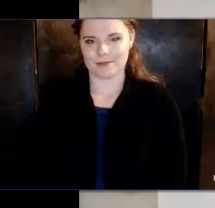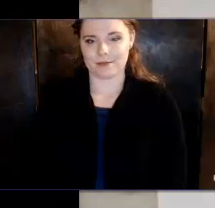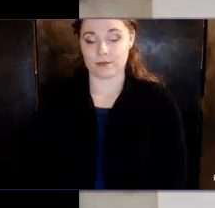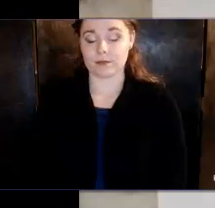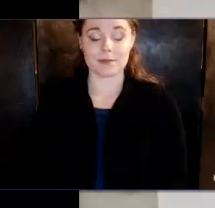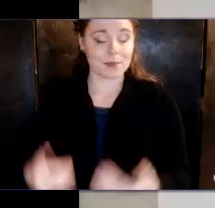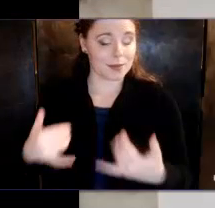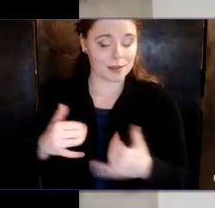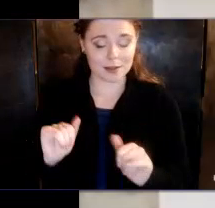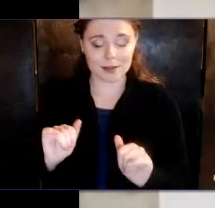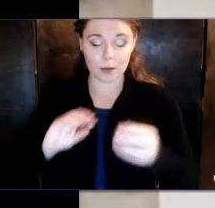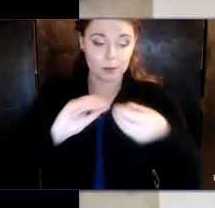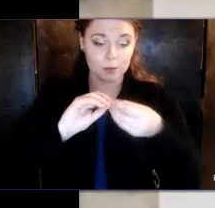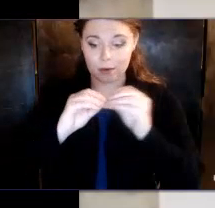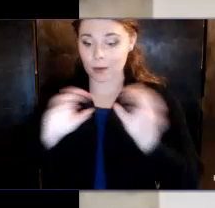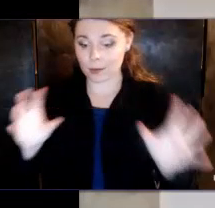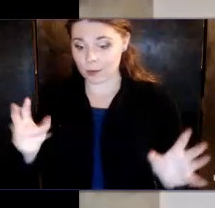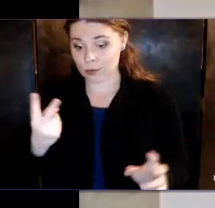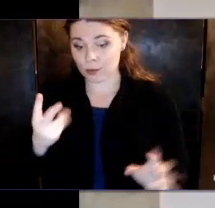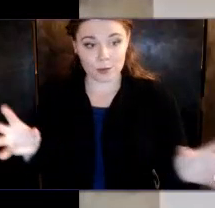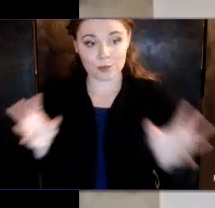So we're still adding the two given angles.